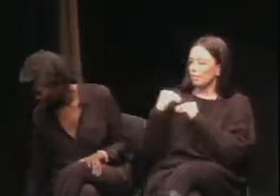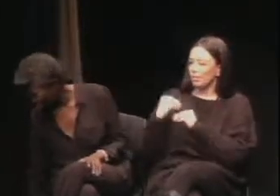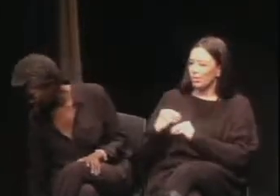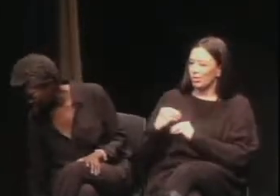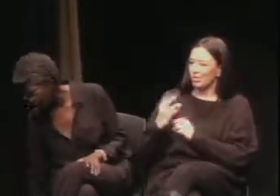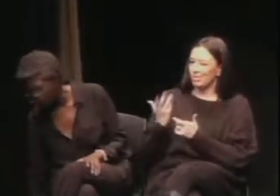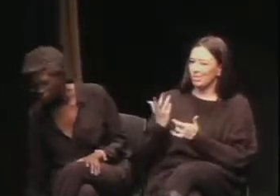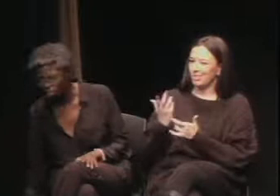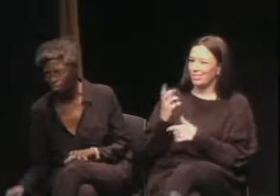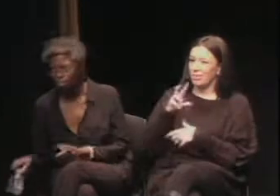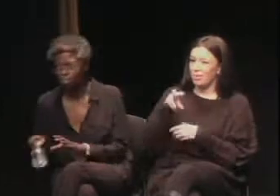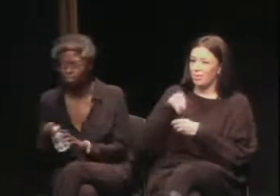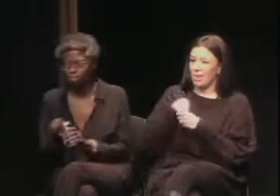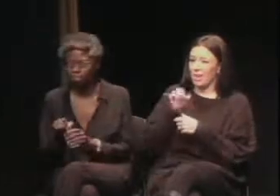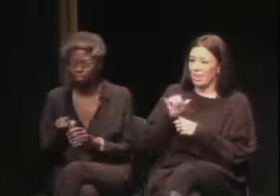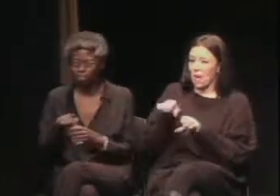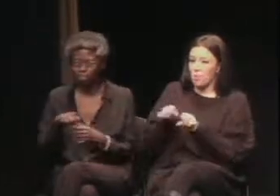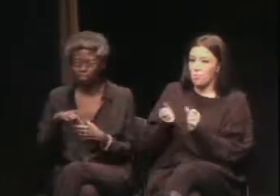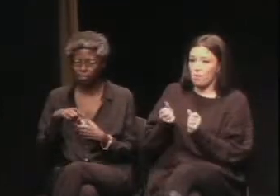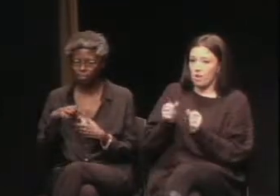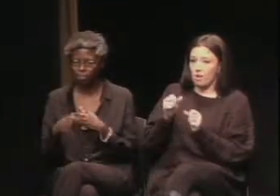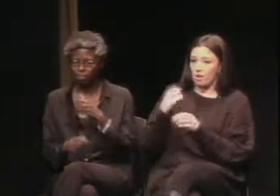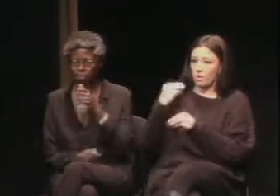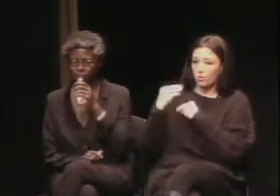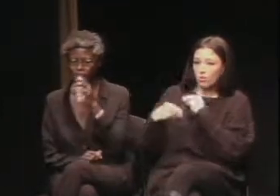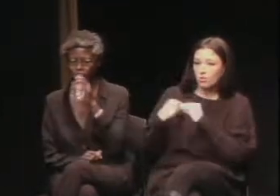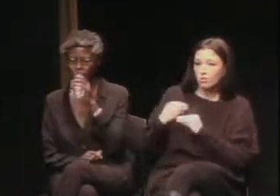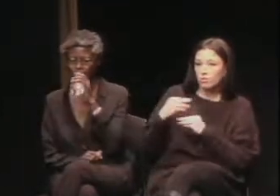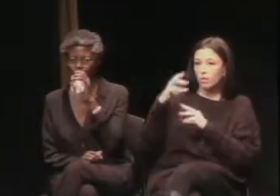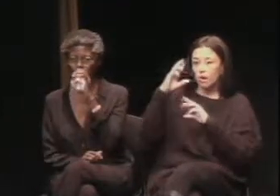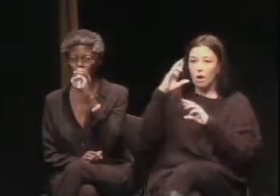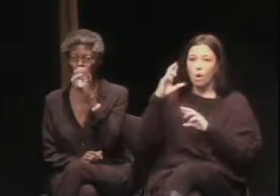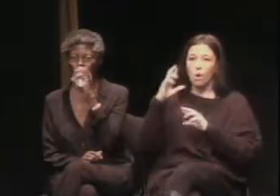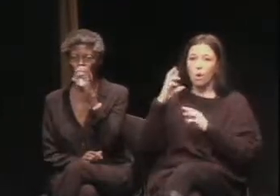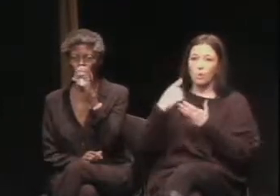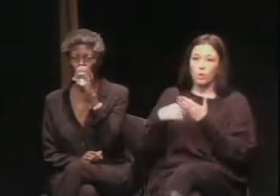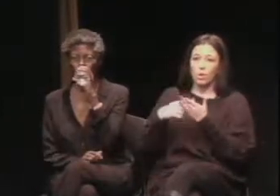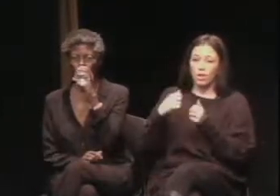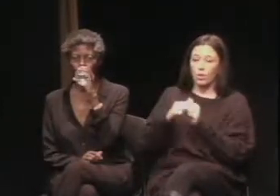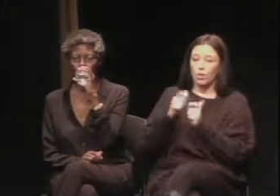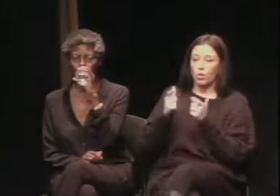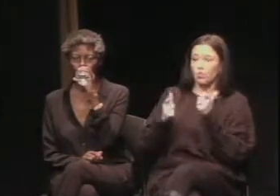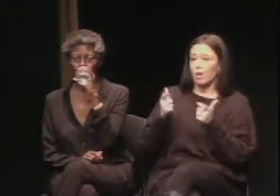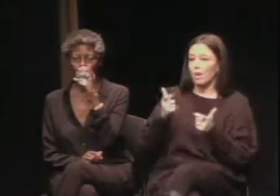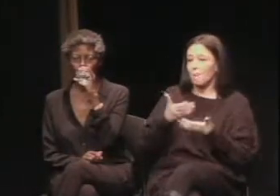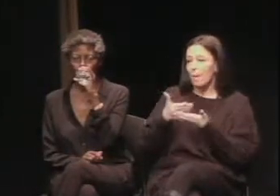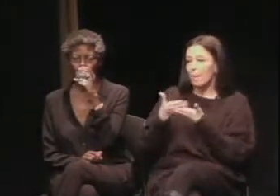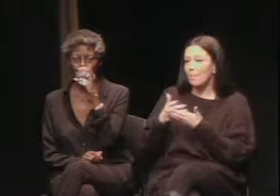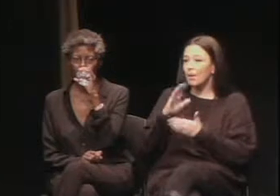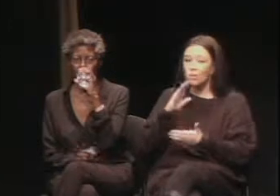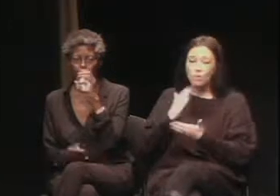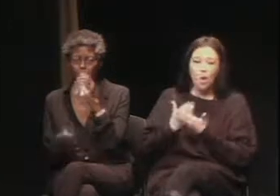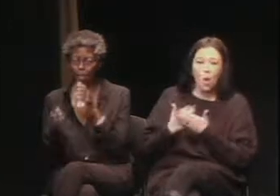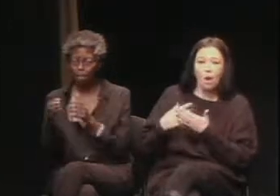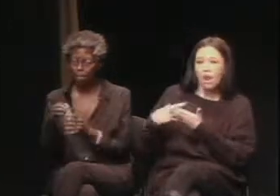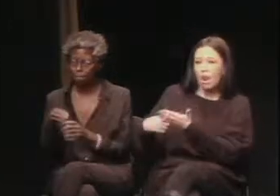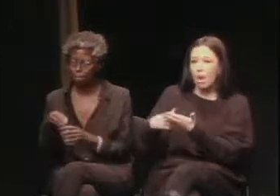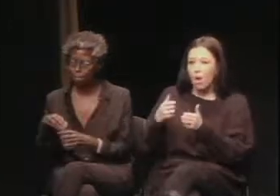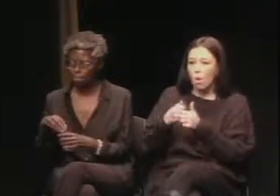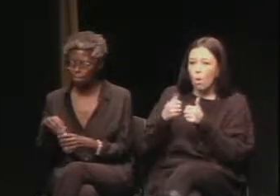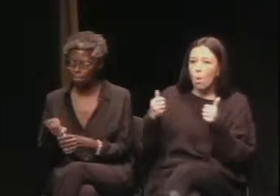And so part of what we have to do, sis, is break that tradition. I hope you're talking to your grandbaby and your daughter, and y'all are having